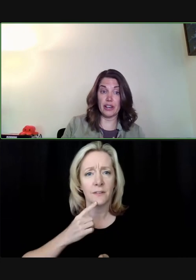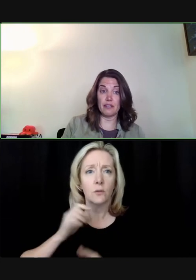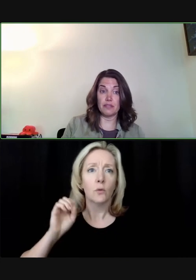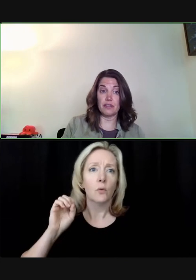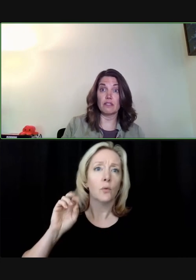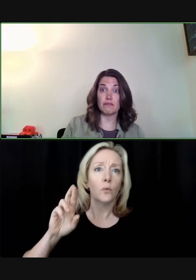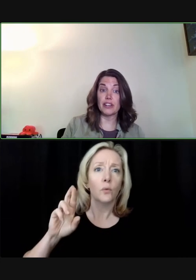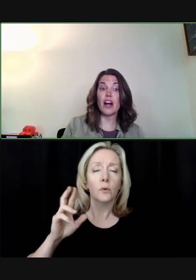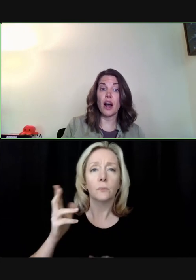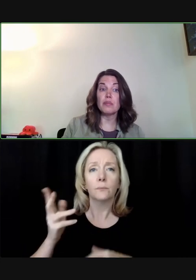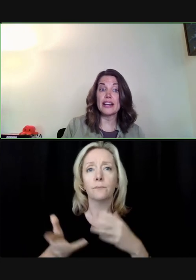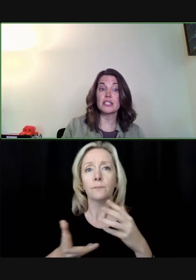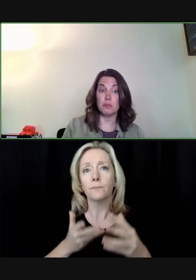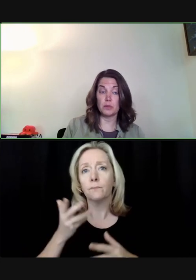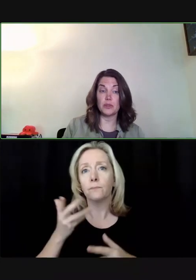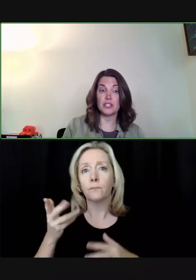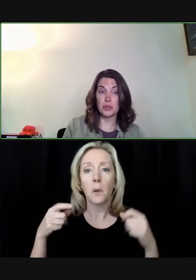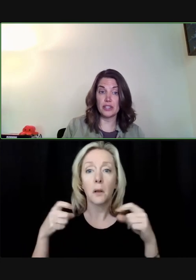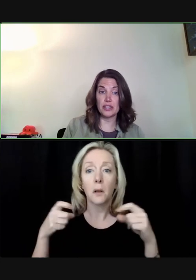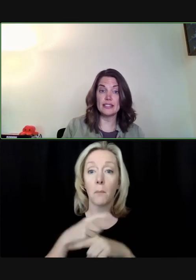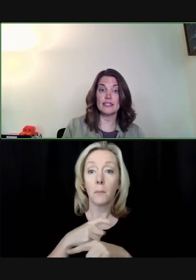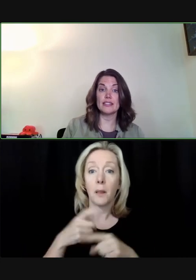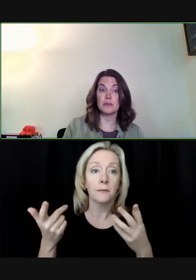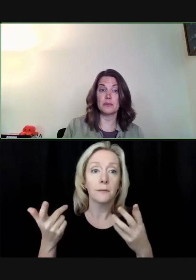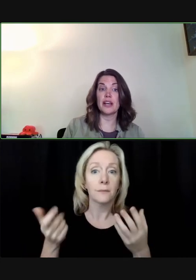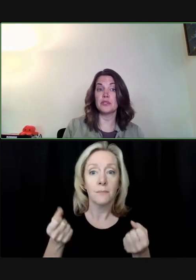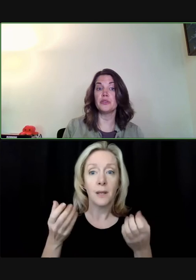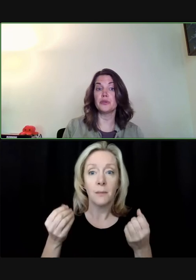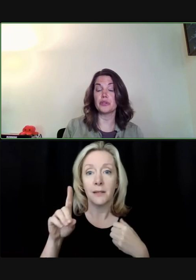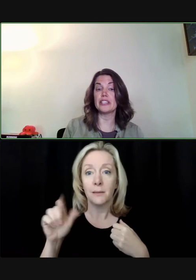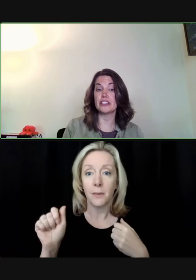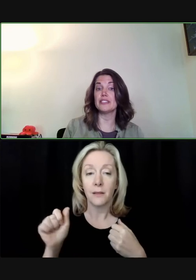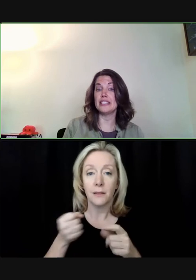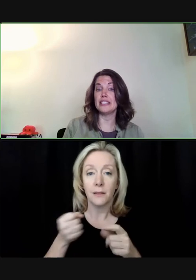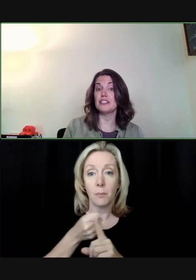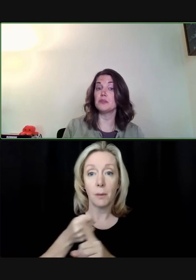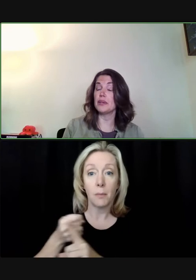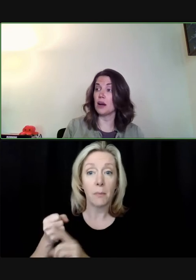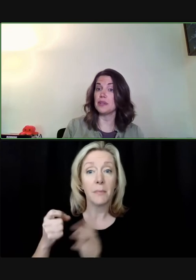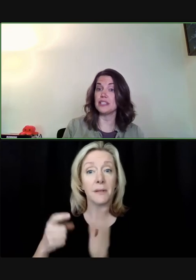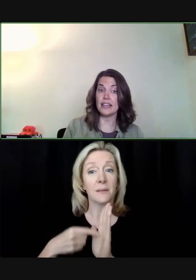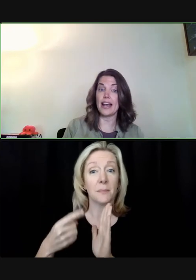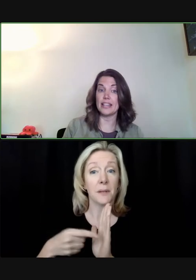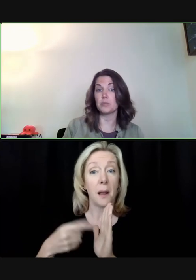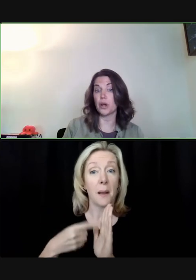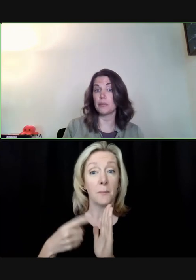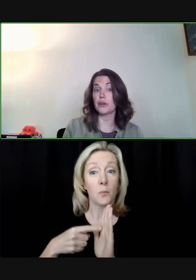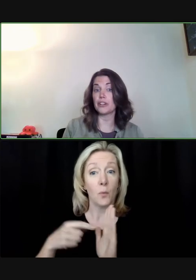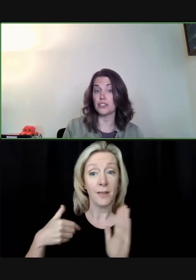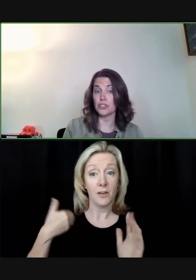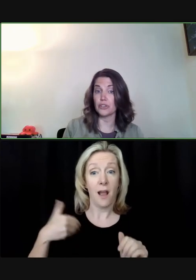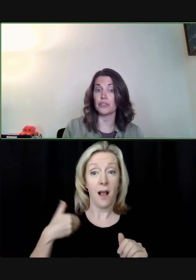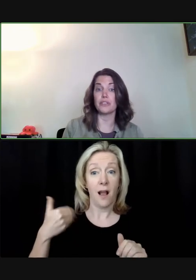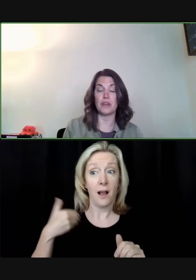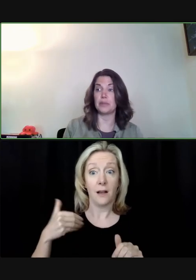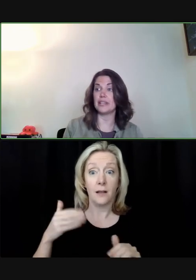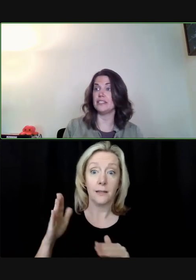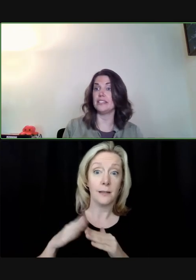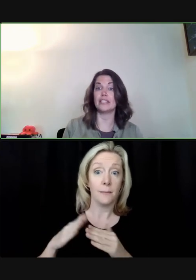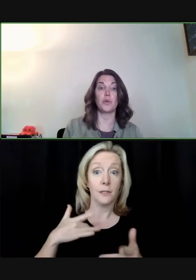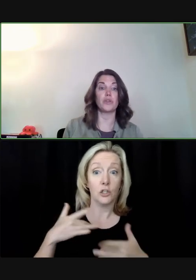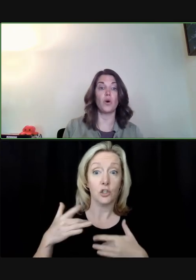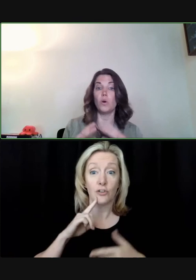have very complex multiple disabilities, sometimes in those early years, deafness may not be seen as the primary concern.